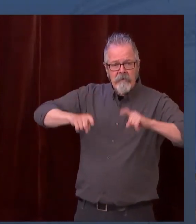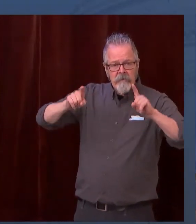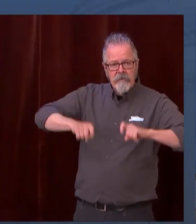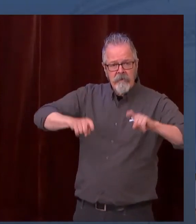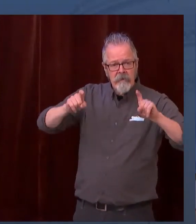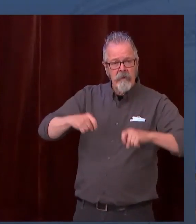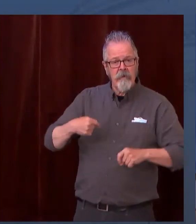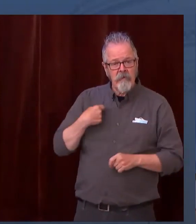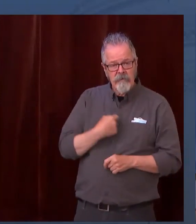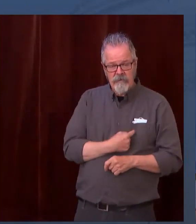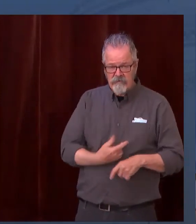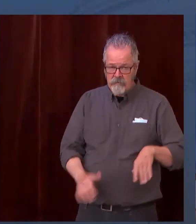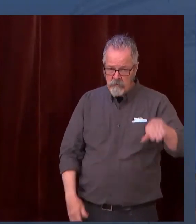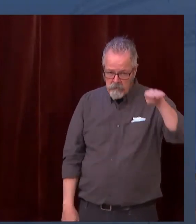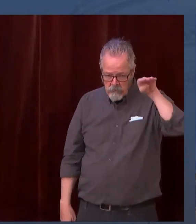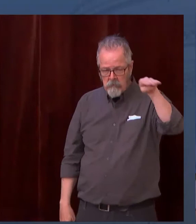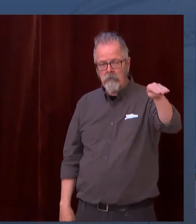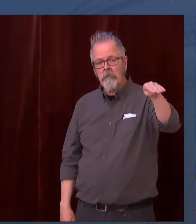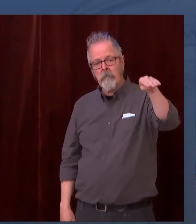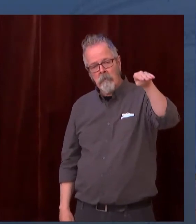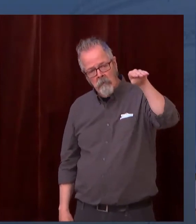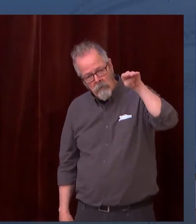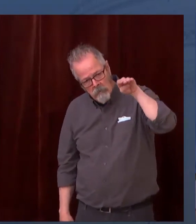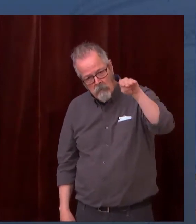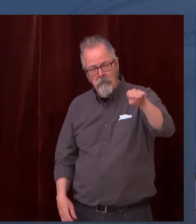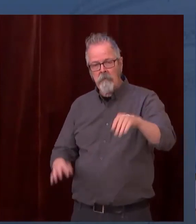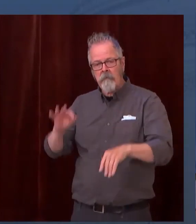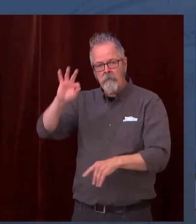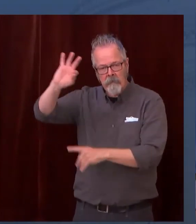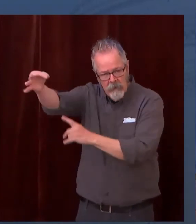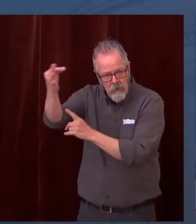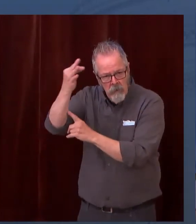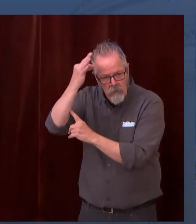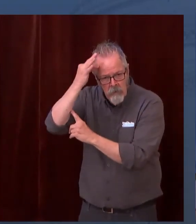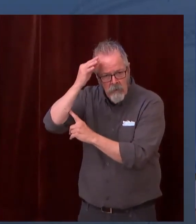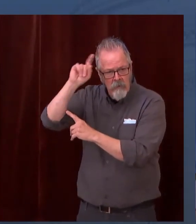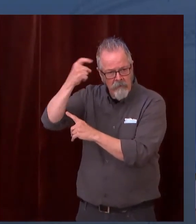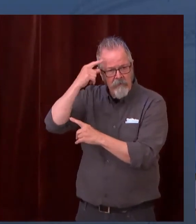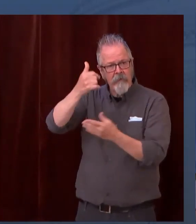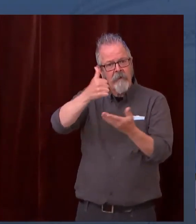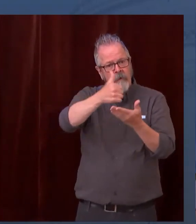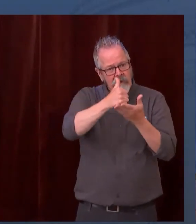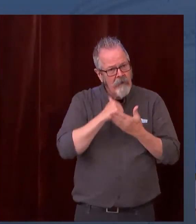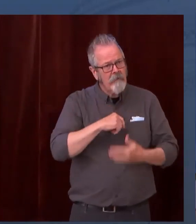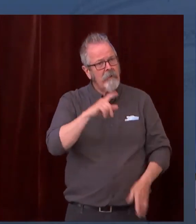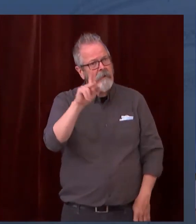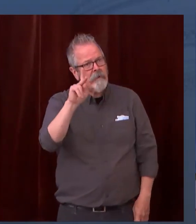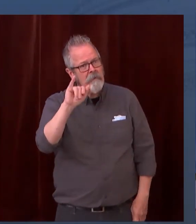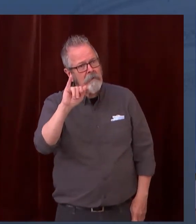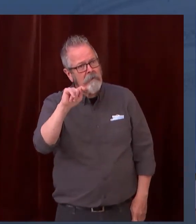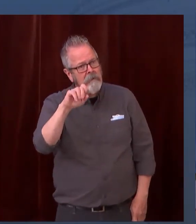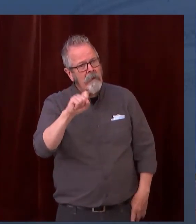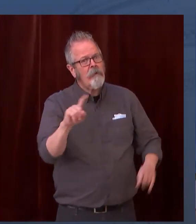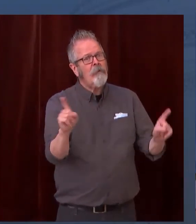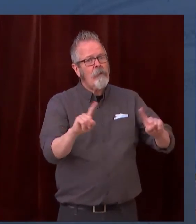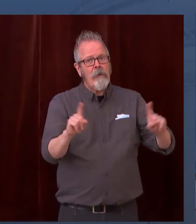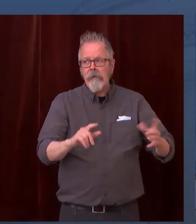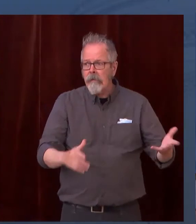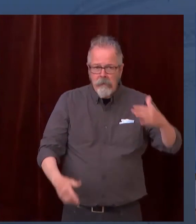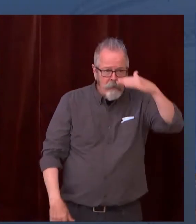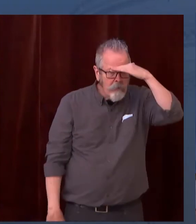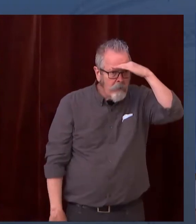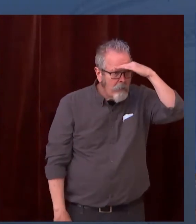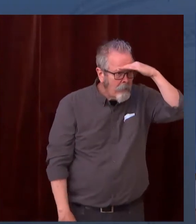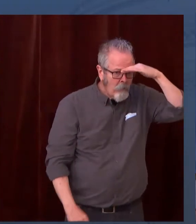kits. Secretary Wiesman wrote a letter to the federal government a few days ago identifying some